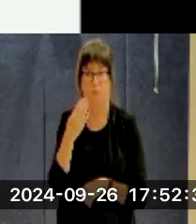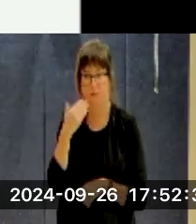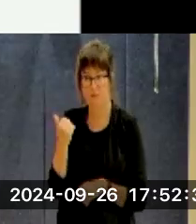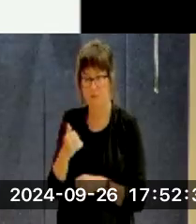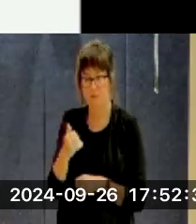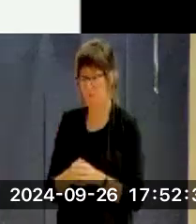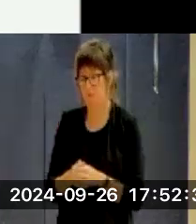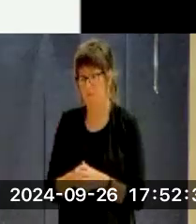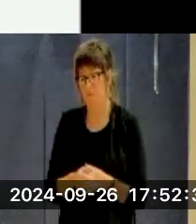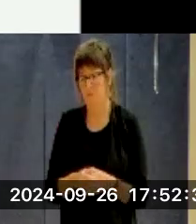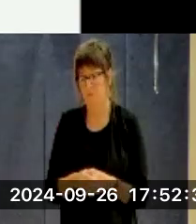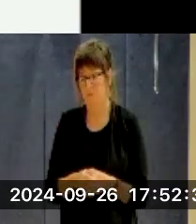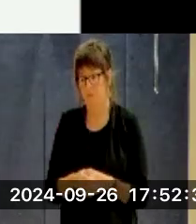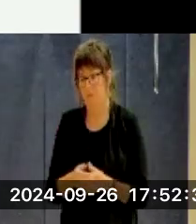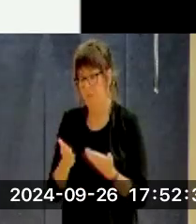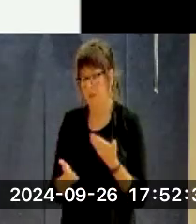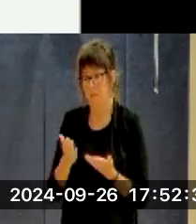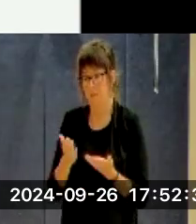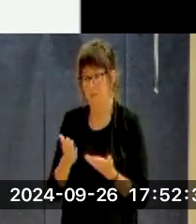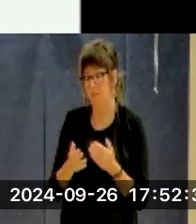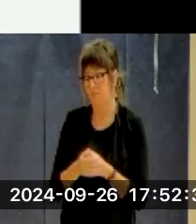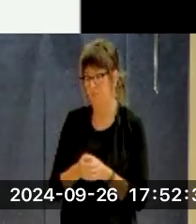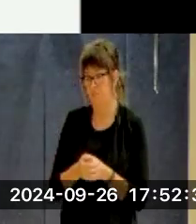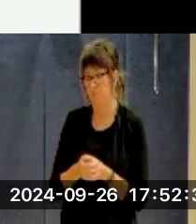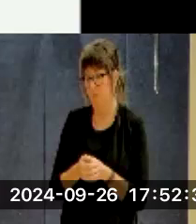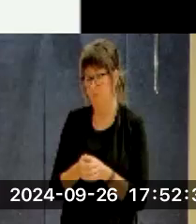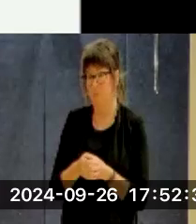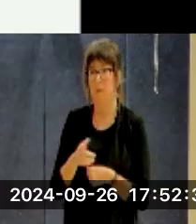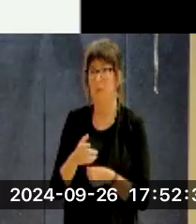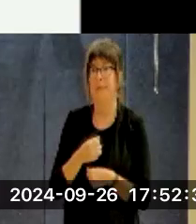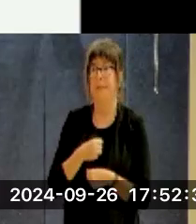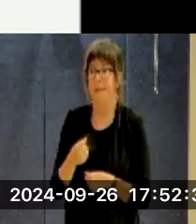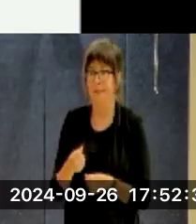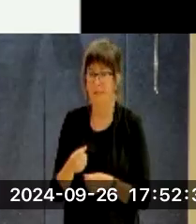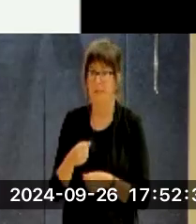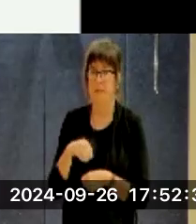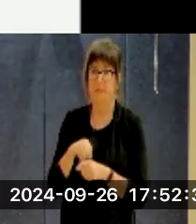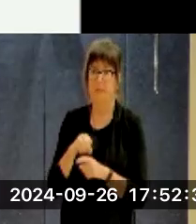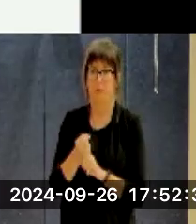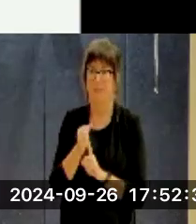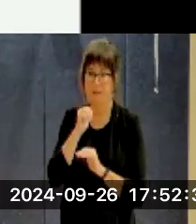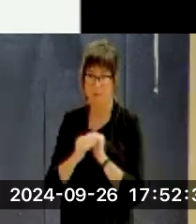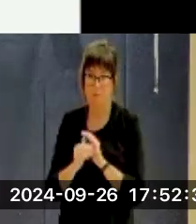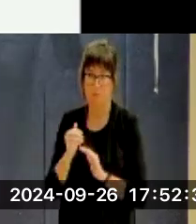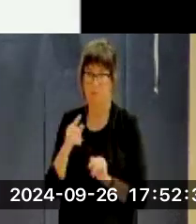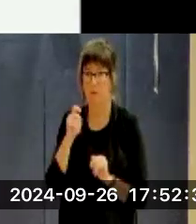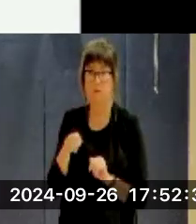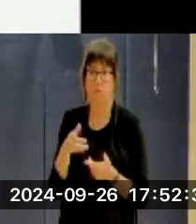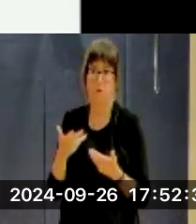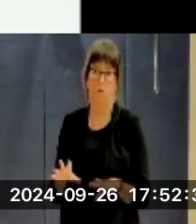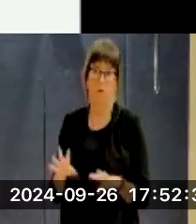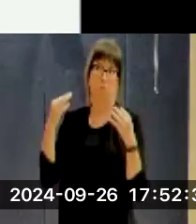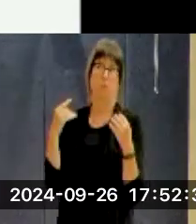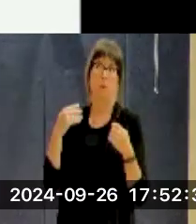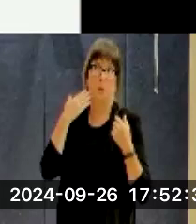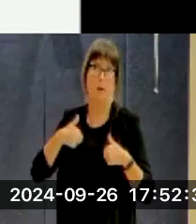Maybe um, maybe you put yourself in uncomfortable situations just because you don't want anybody to know that you